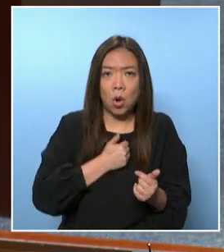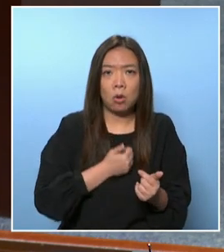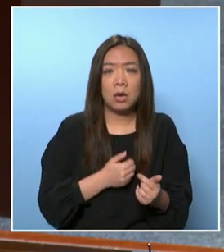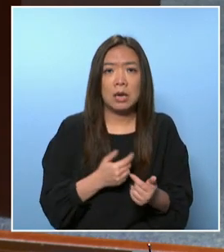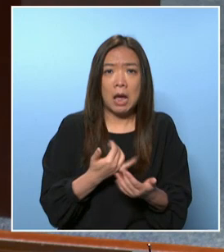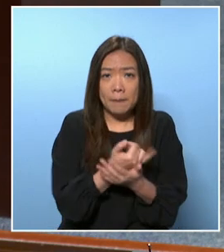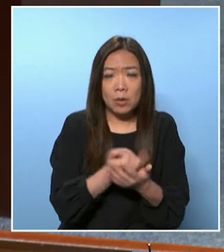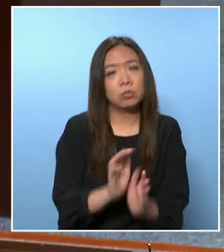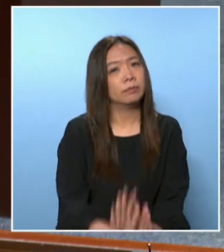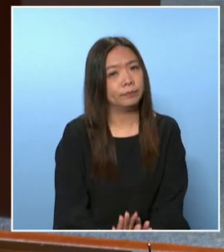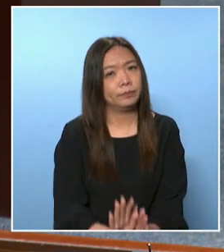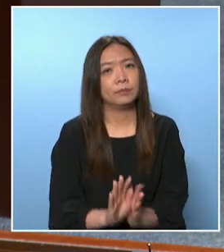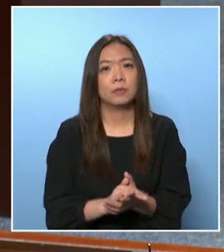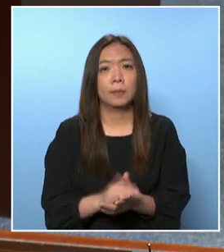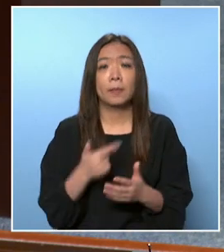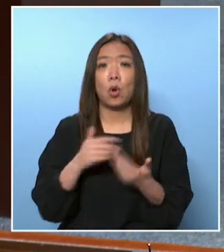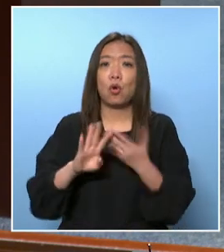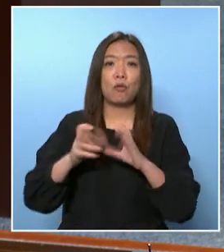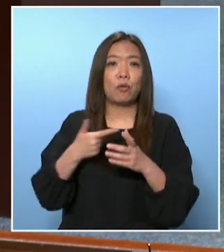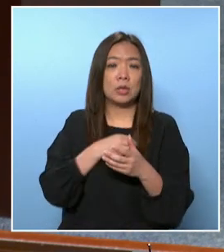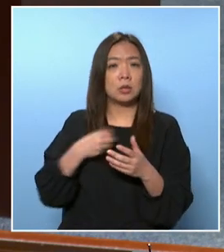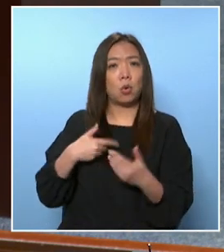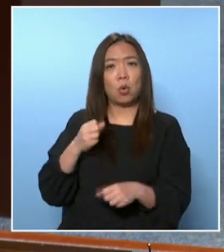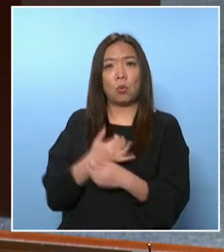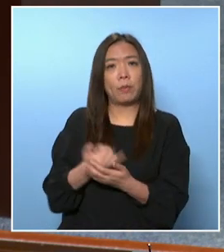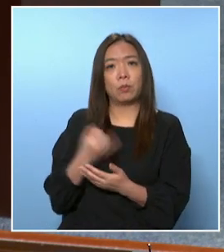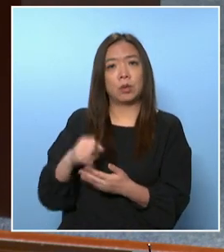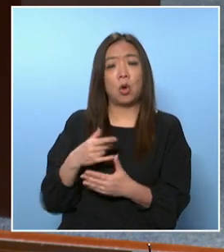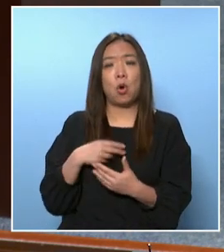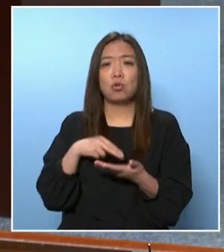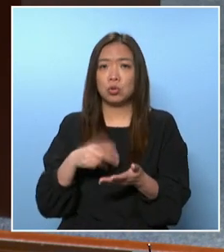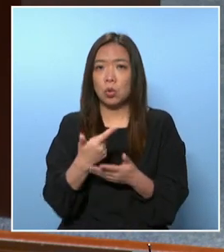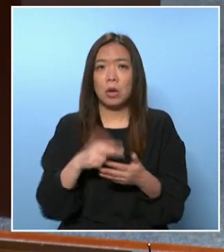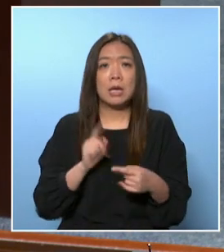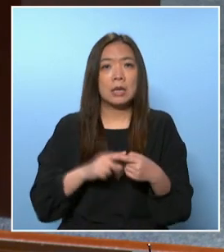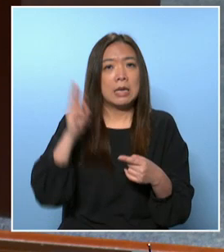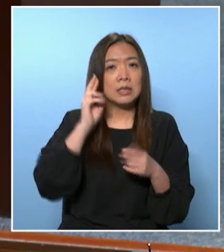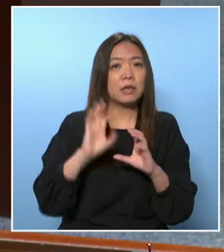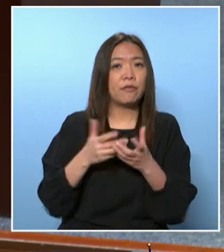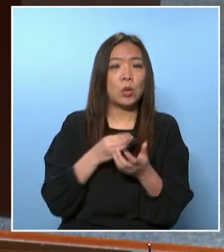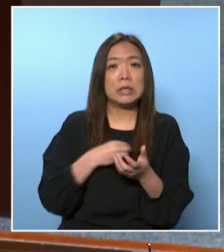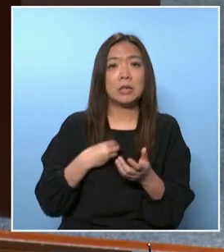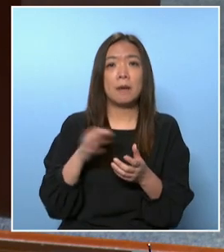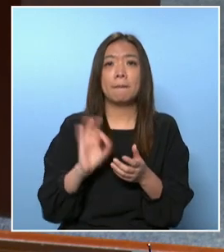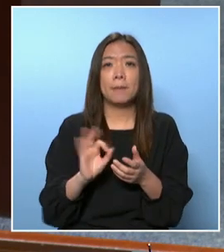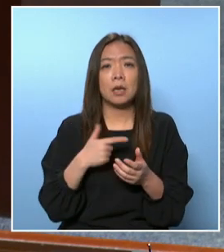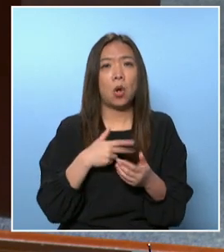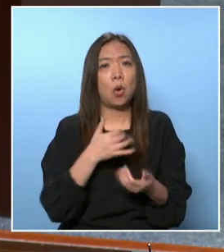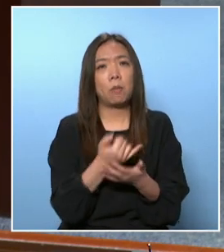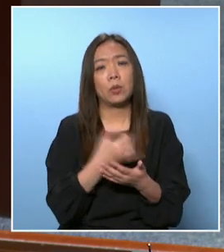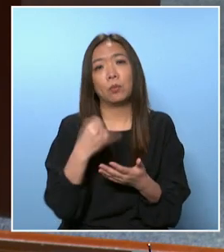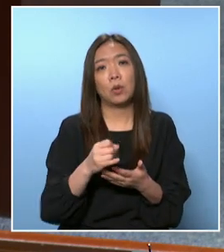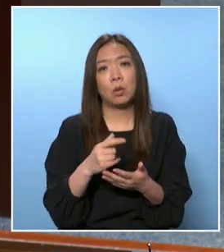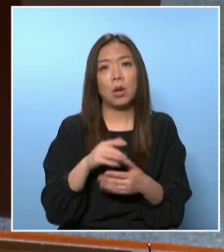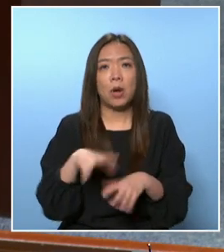And we don't have to have a mental capacity assessment. As a surgeon, I don't think I would be able to do it. Most